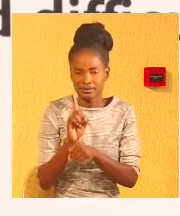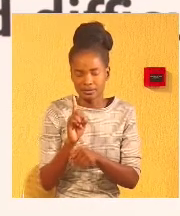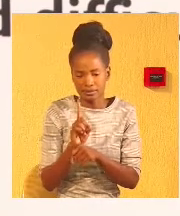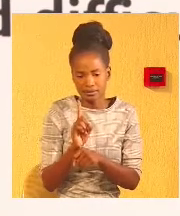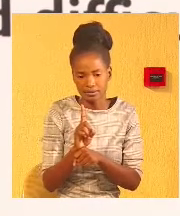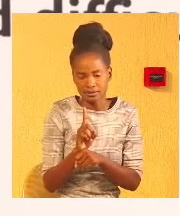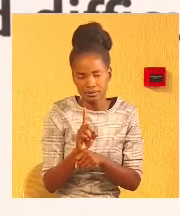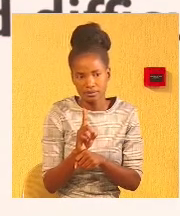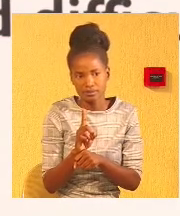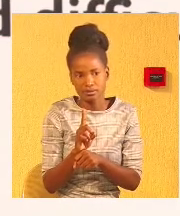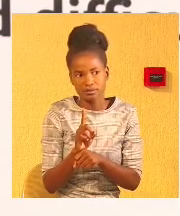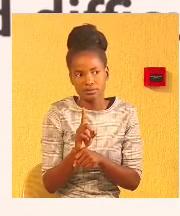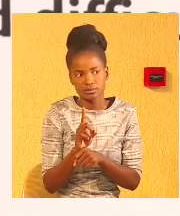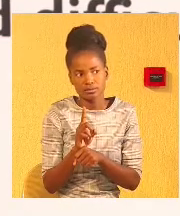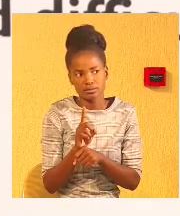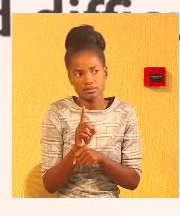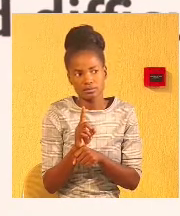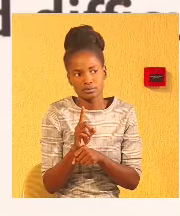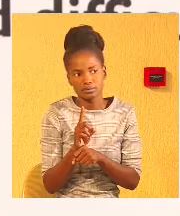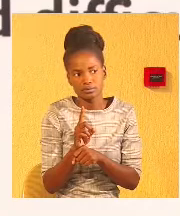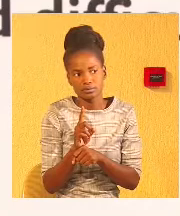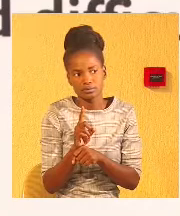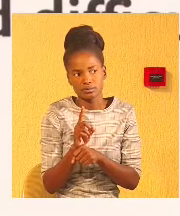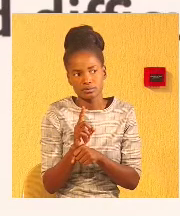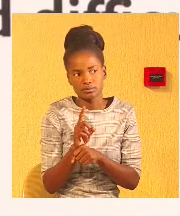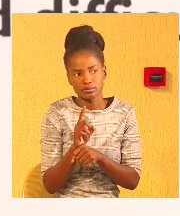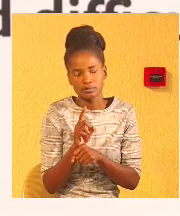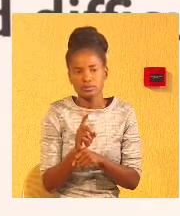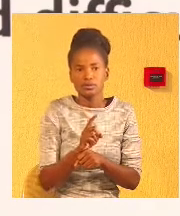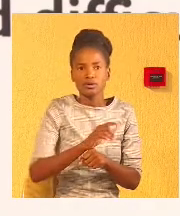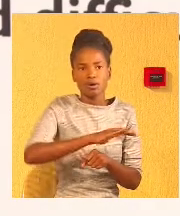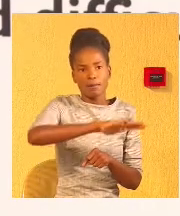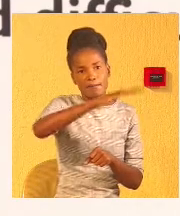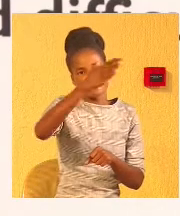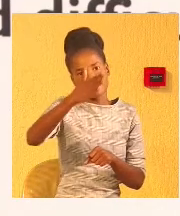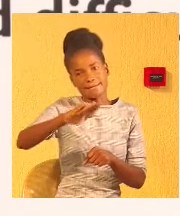the informal and formal open markets.